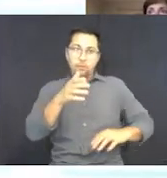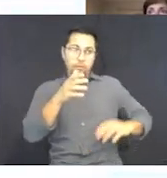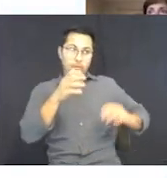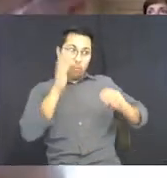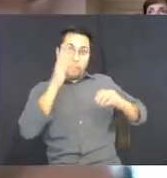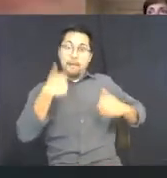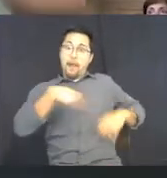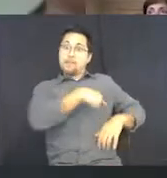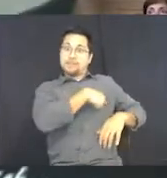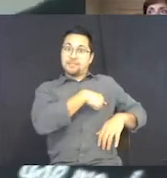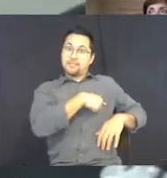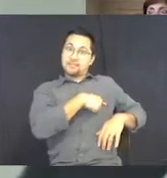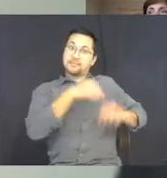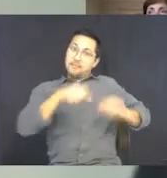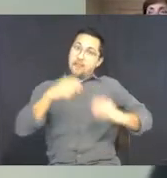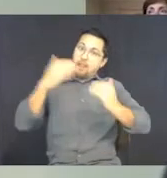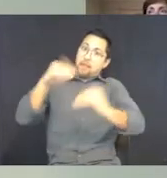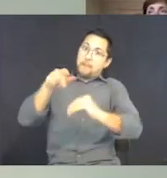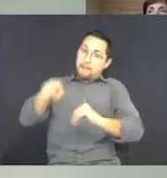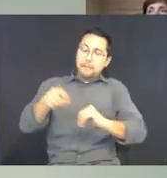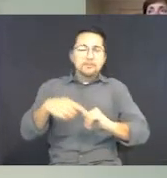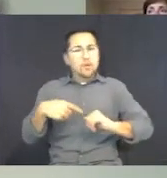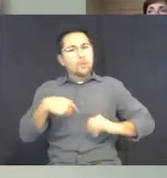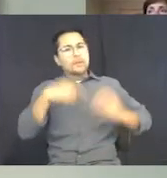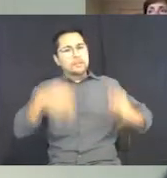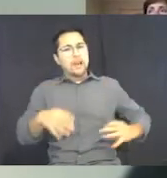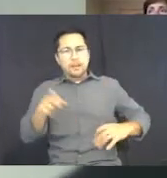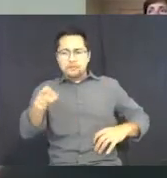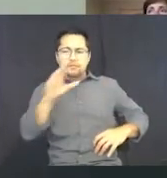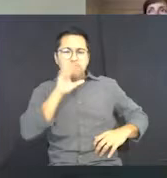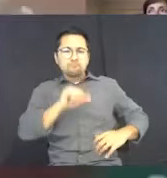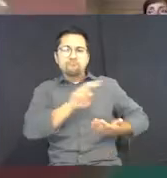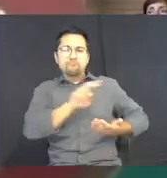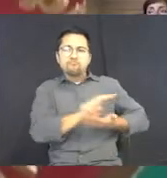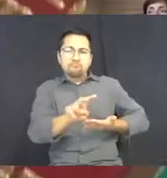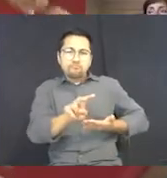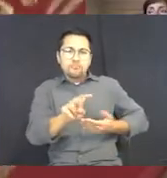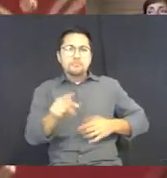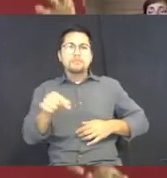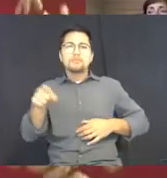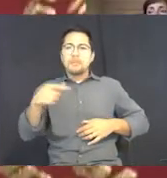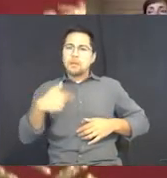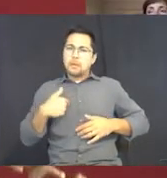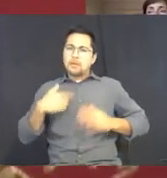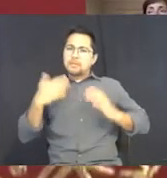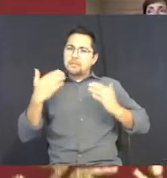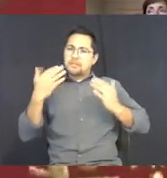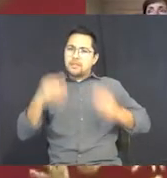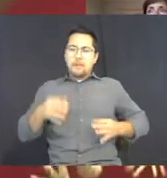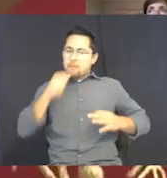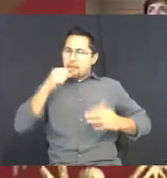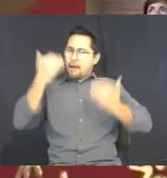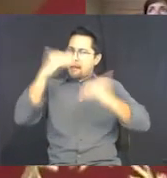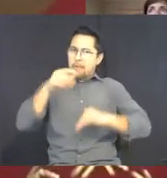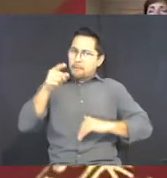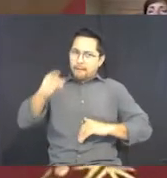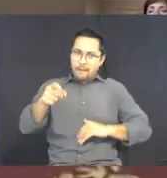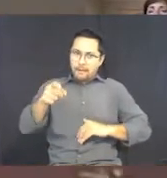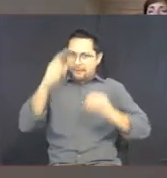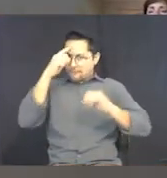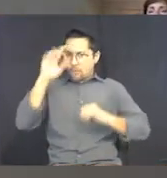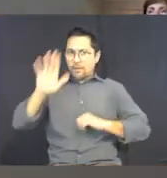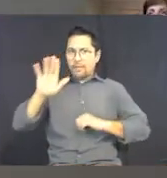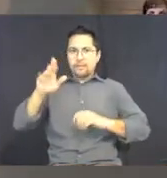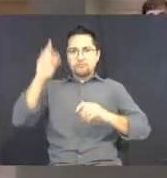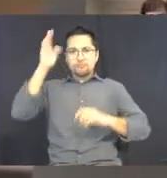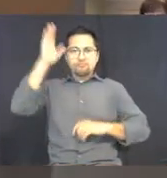petrolapians. Trophies. On paper, it looks like he has a lot of limitation, but in reality,